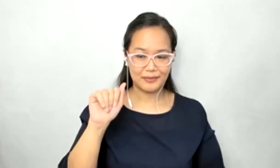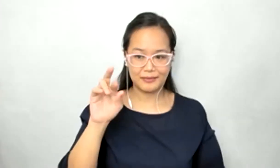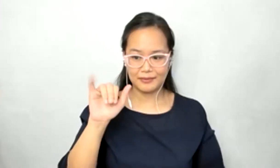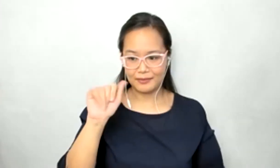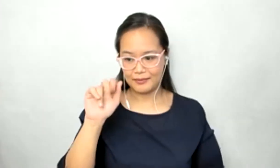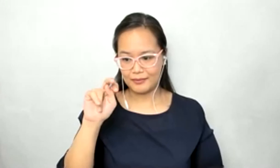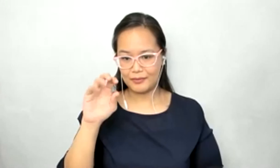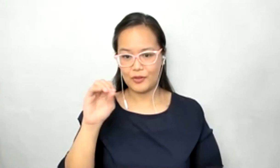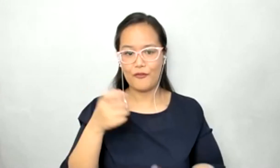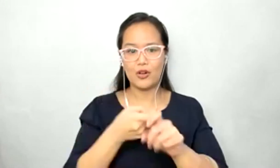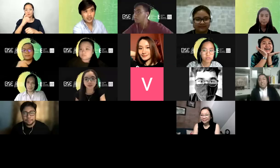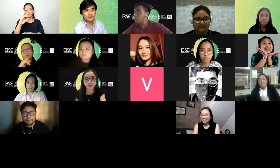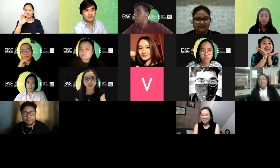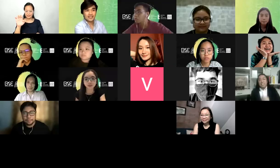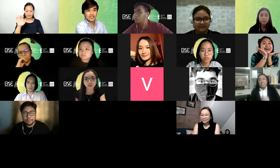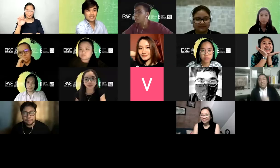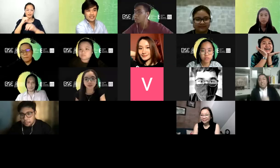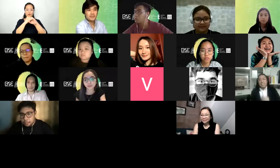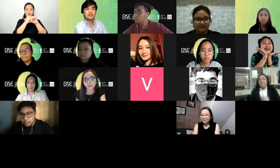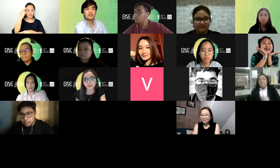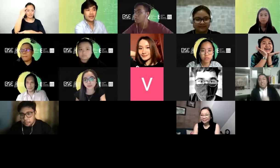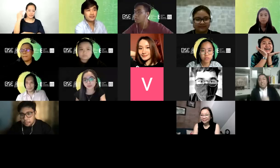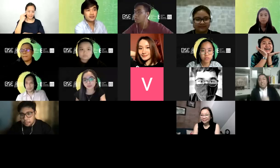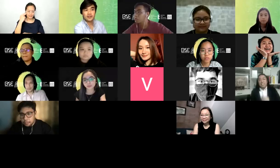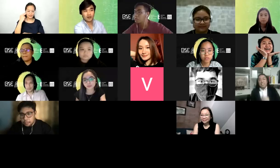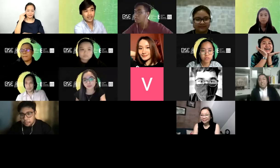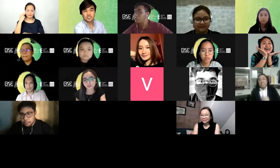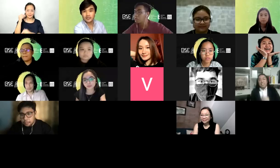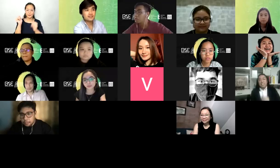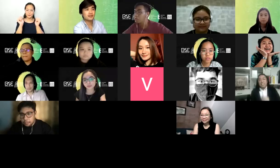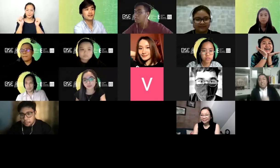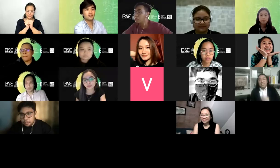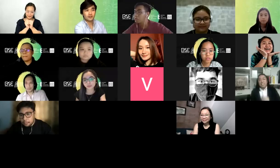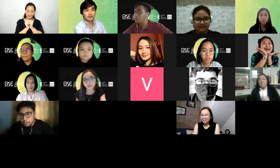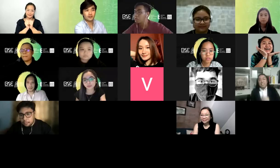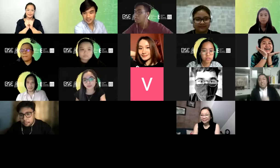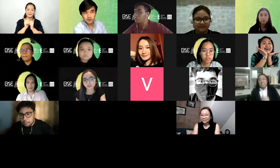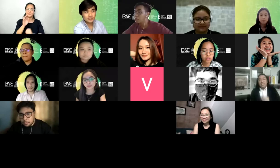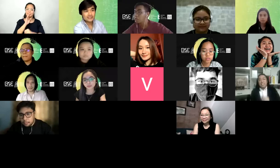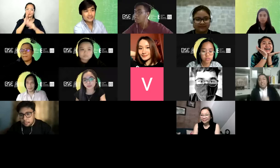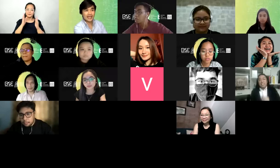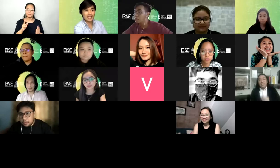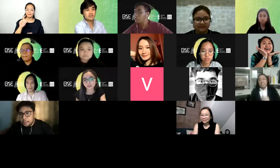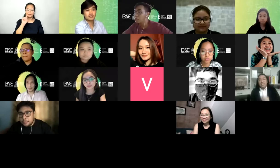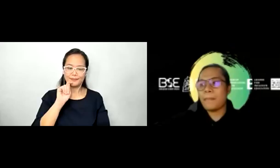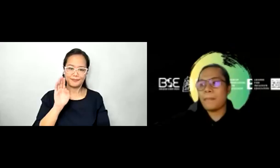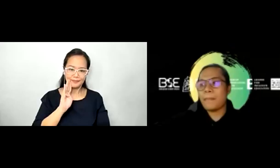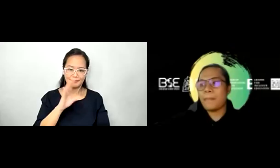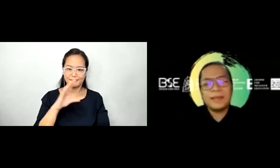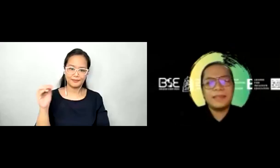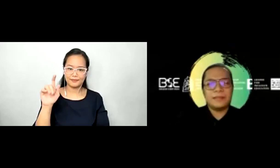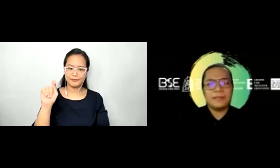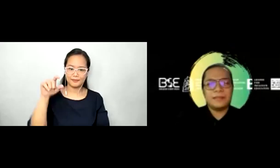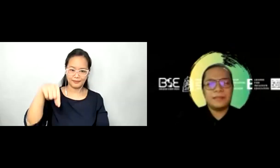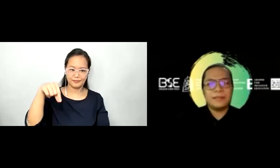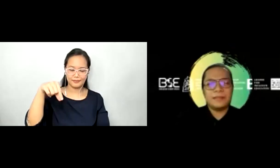Inclusive Education, CIE, together with our guest speakers, Dr. Therese Bustos and Mr. DQ Antoqueño, for